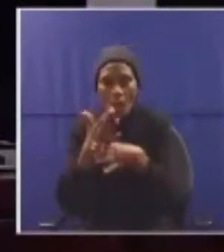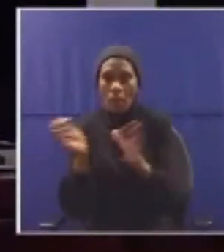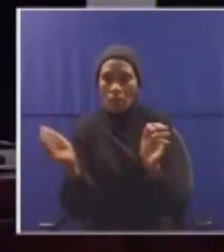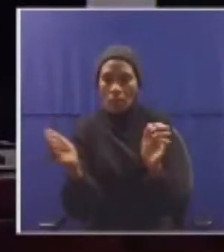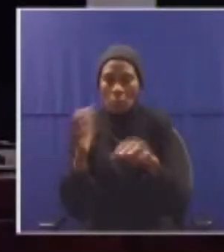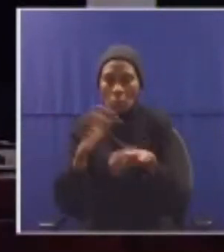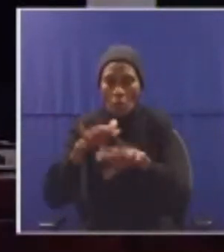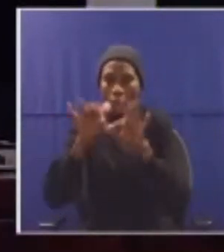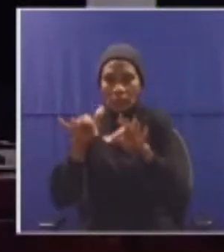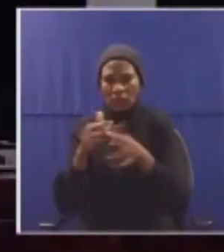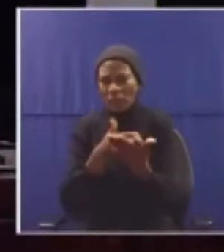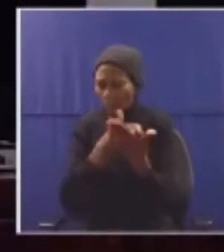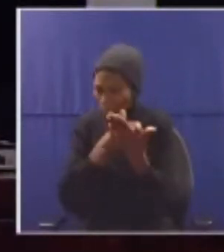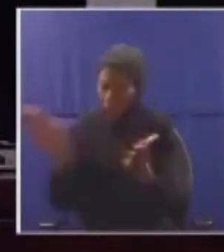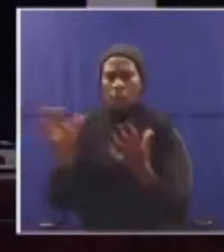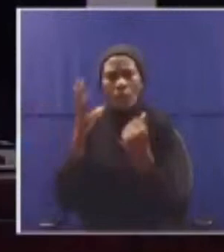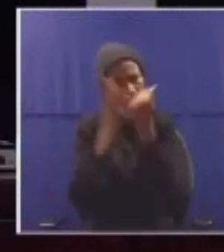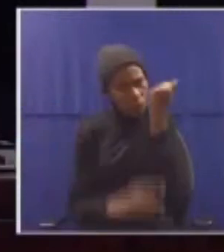and ending poverty.